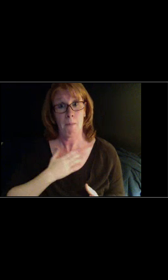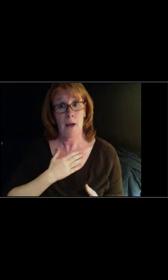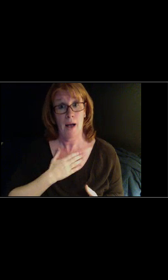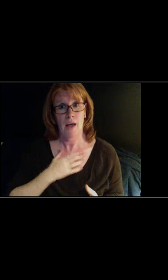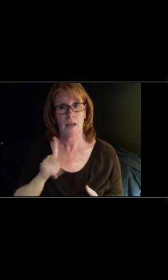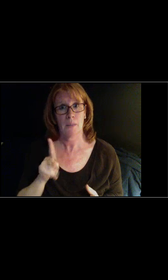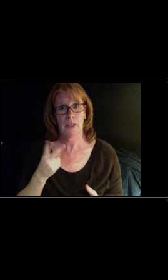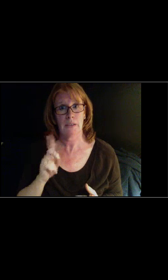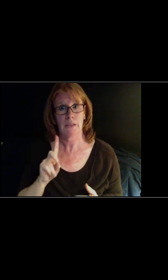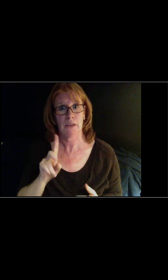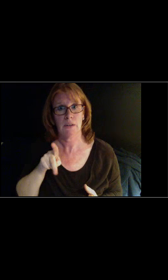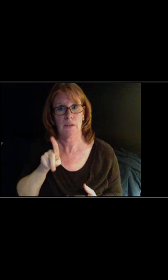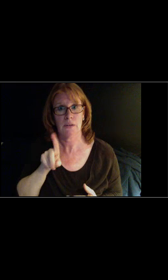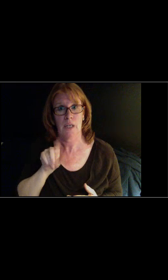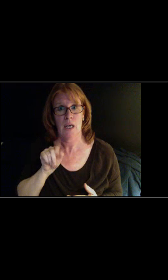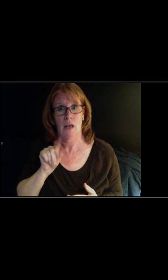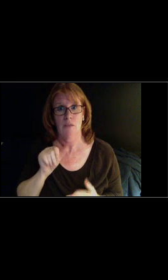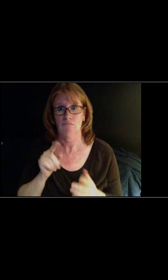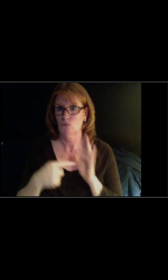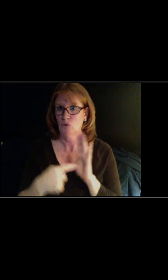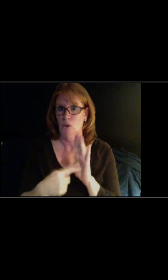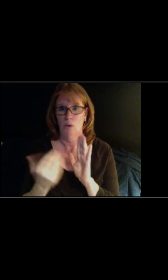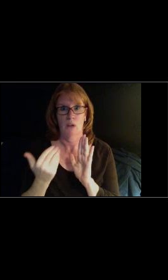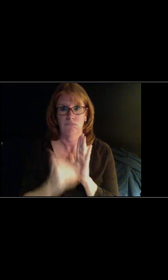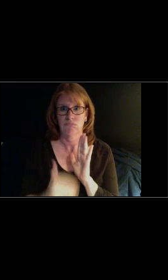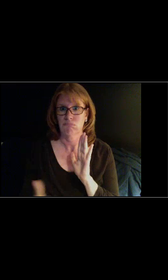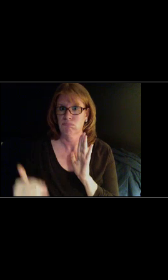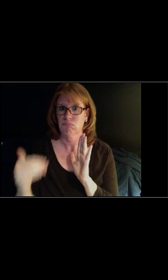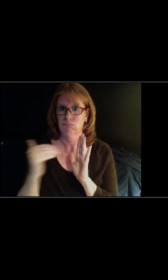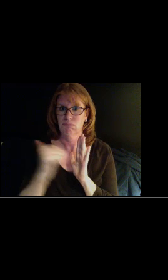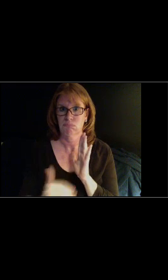this. And I often don't hear that in a positive